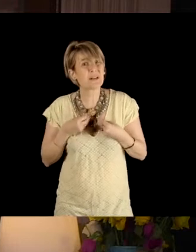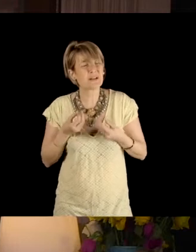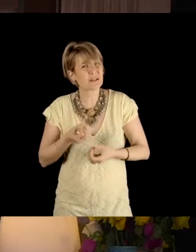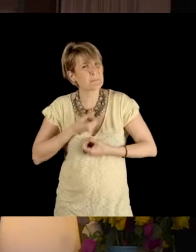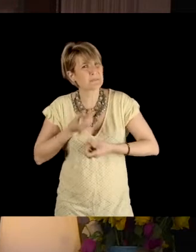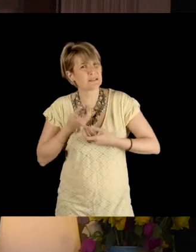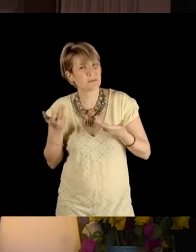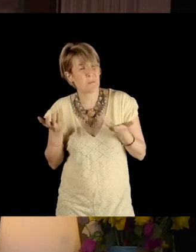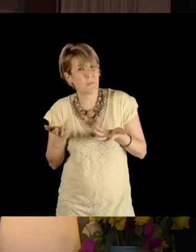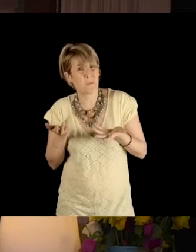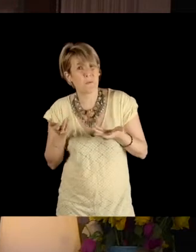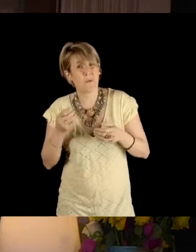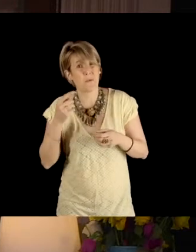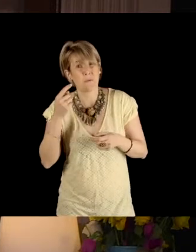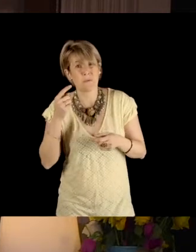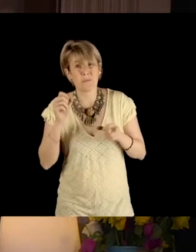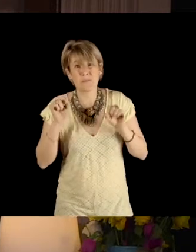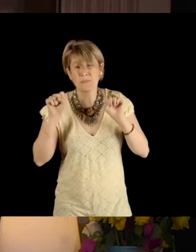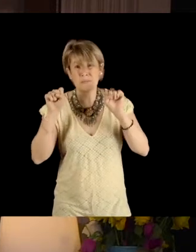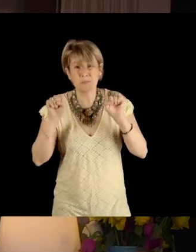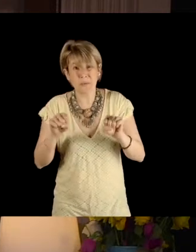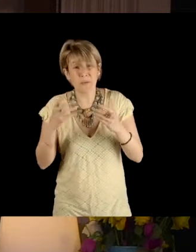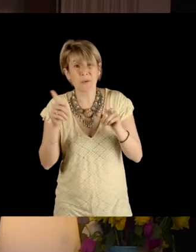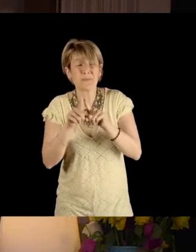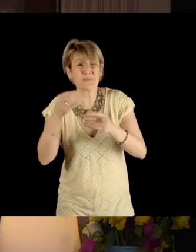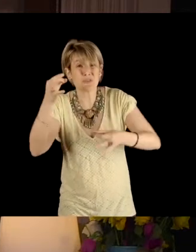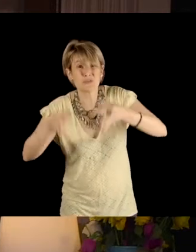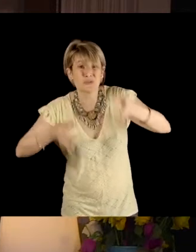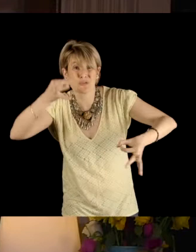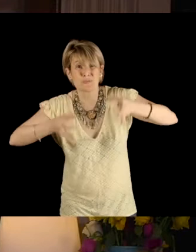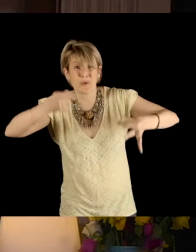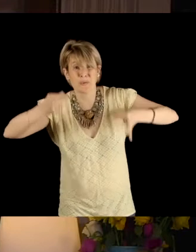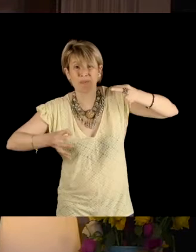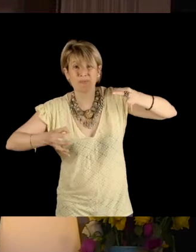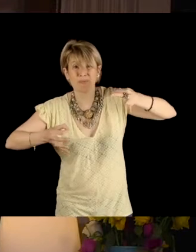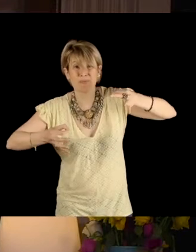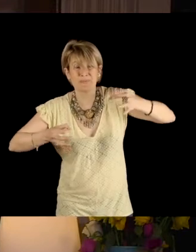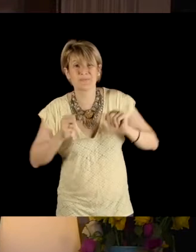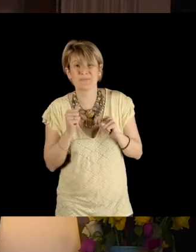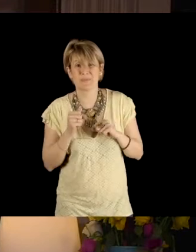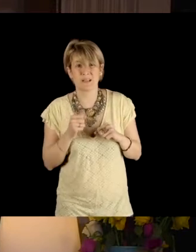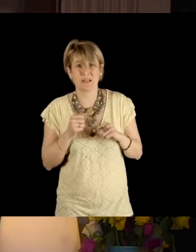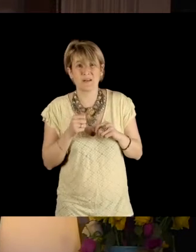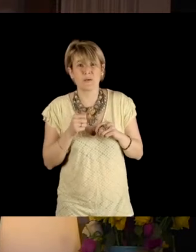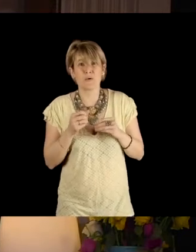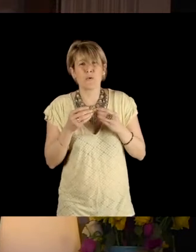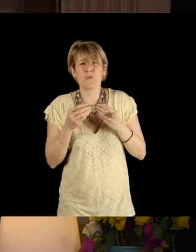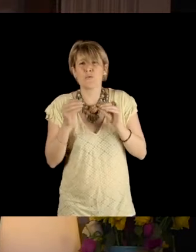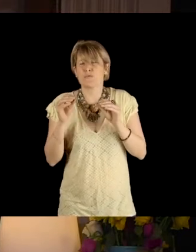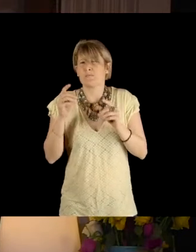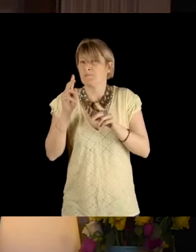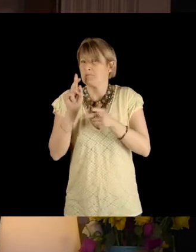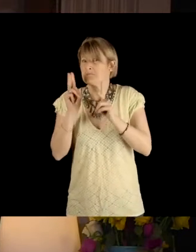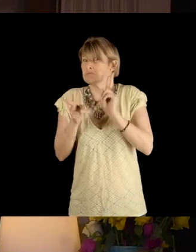So incomplete work, something that you did wrongly, also haunts us. So when we do this cleaning, these